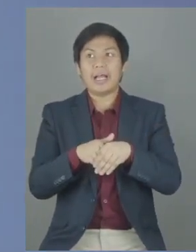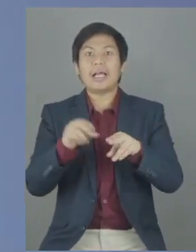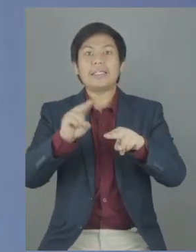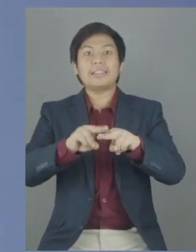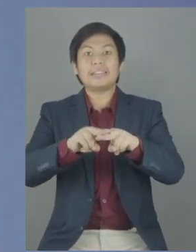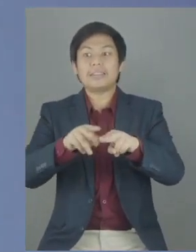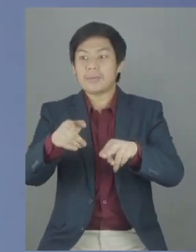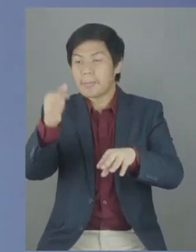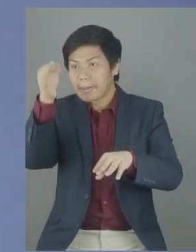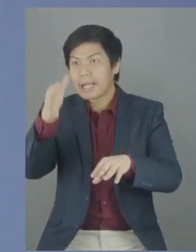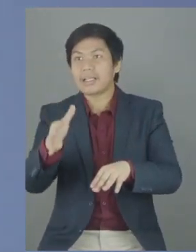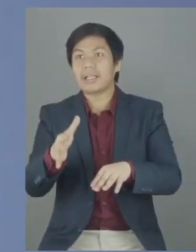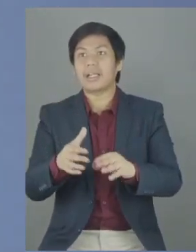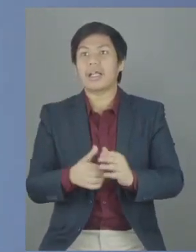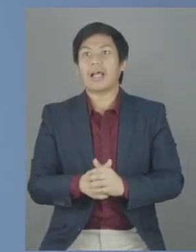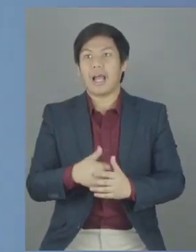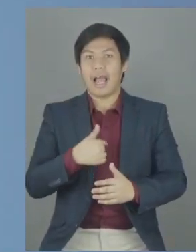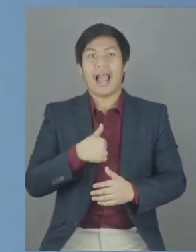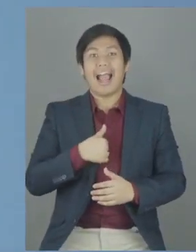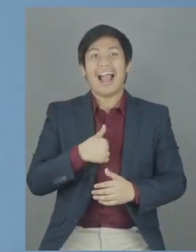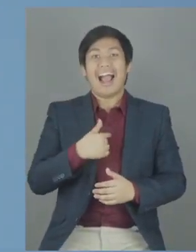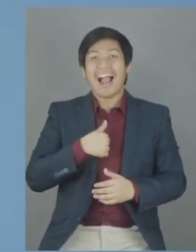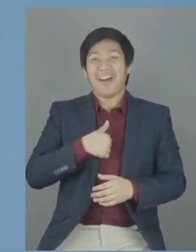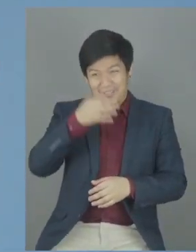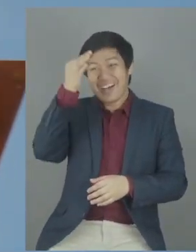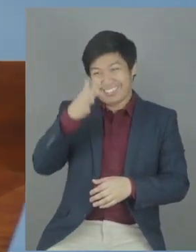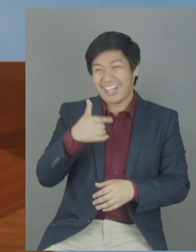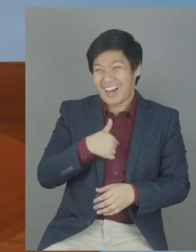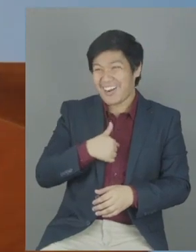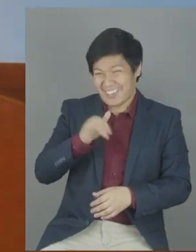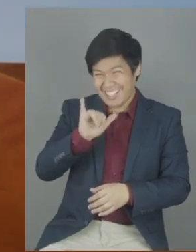pastor. And I would say, I am the pastor.